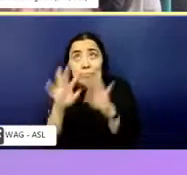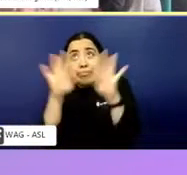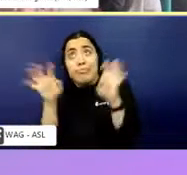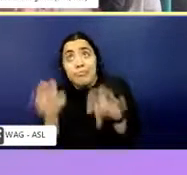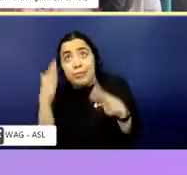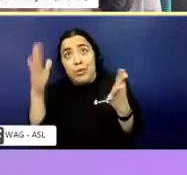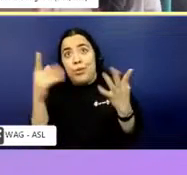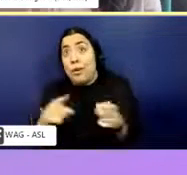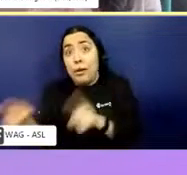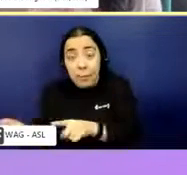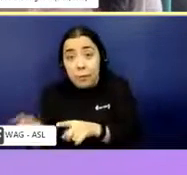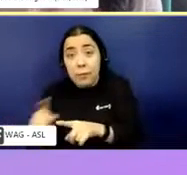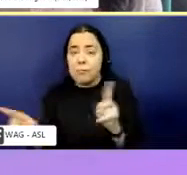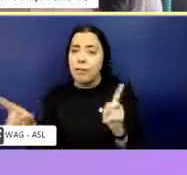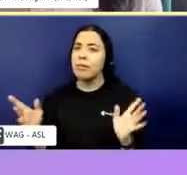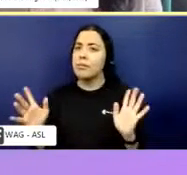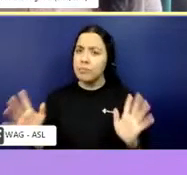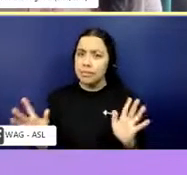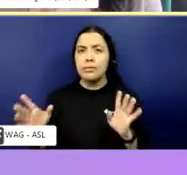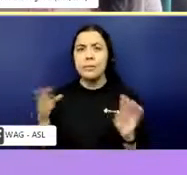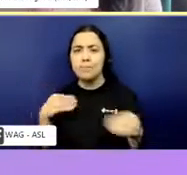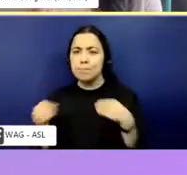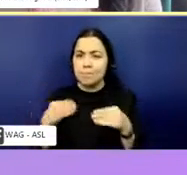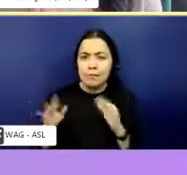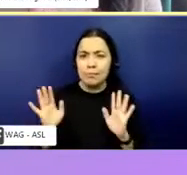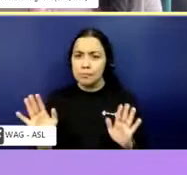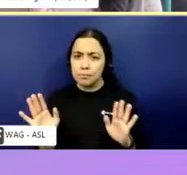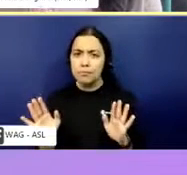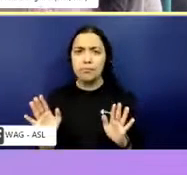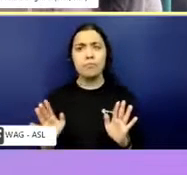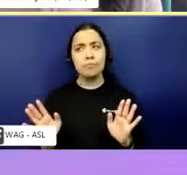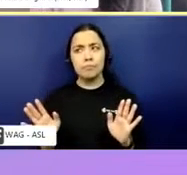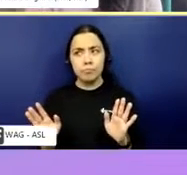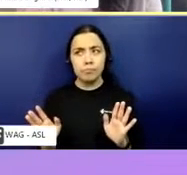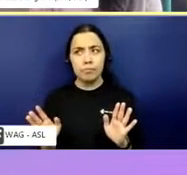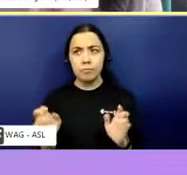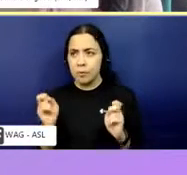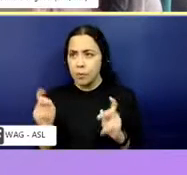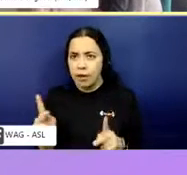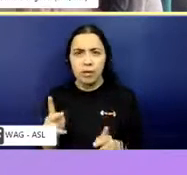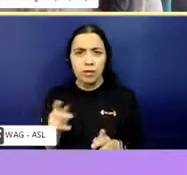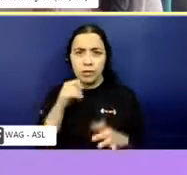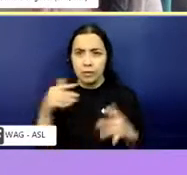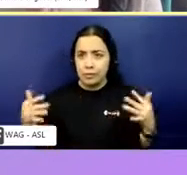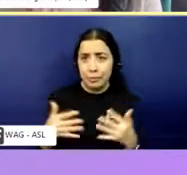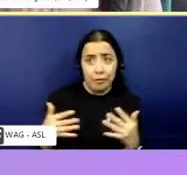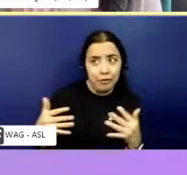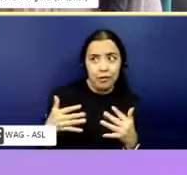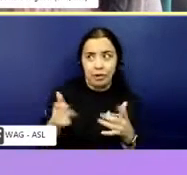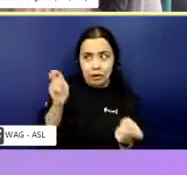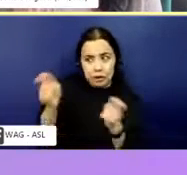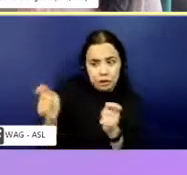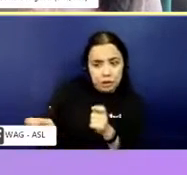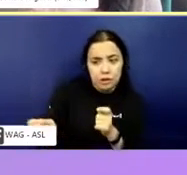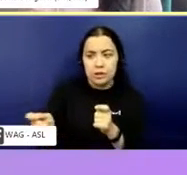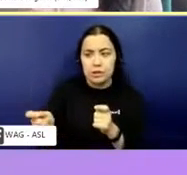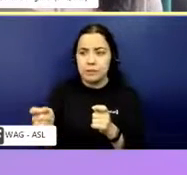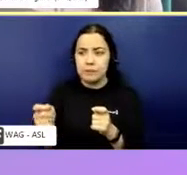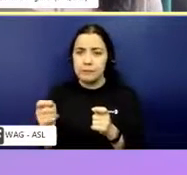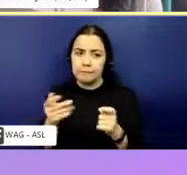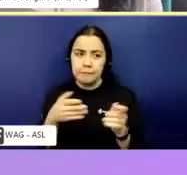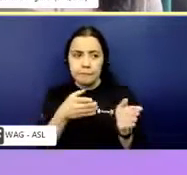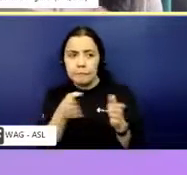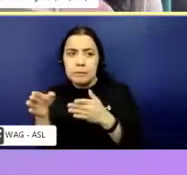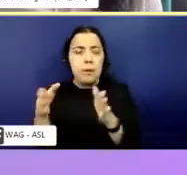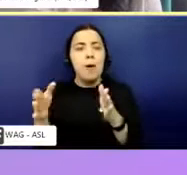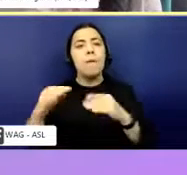them. So be nimble. Don't be afraid to just keep changing and being fluid to